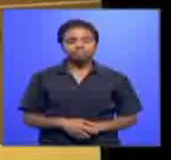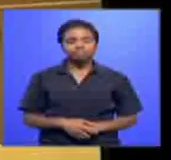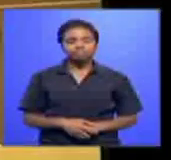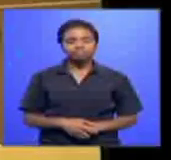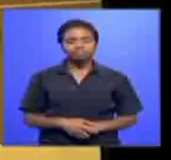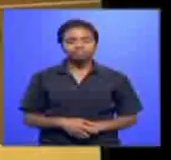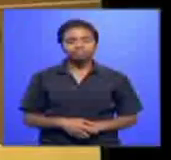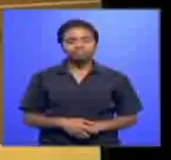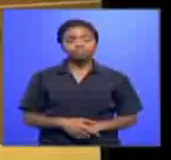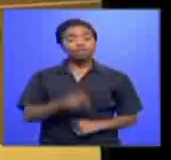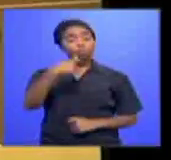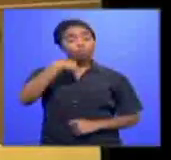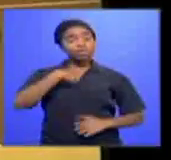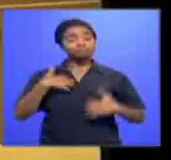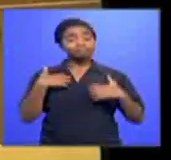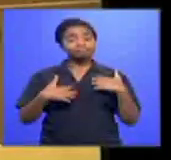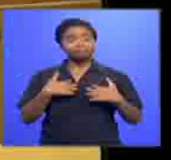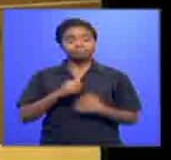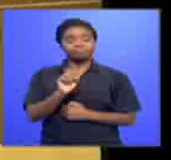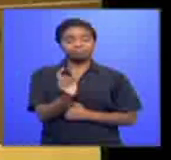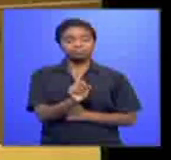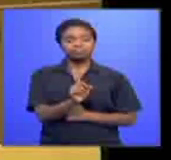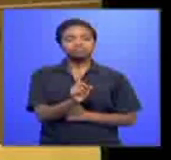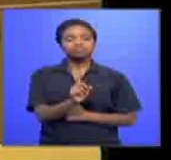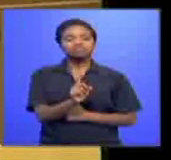We are inspired by the